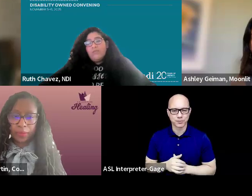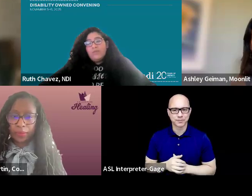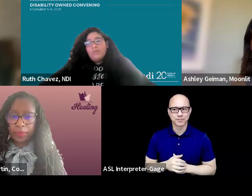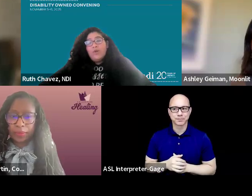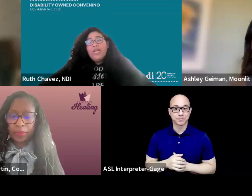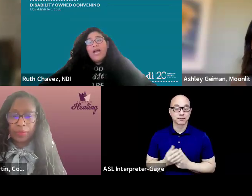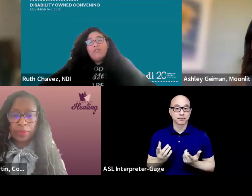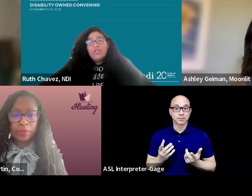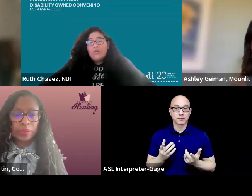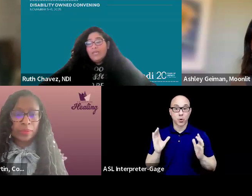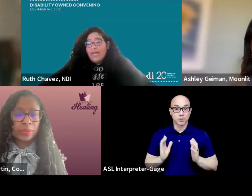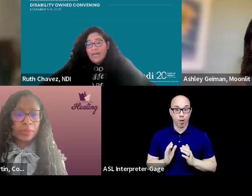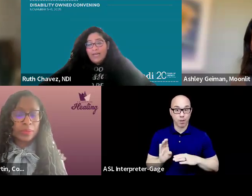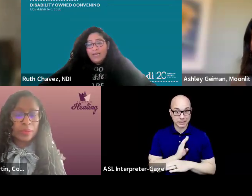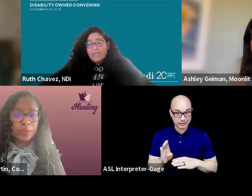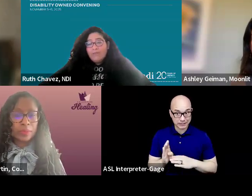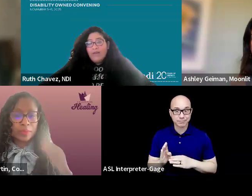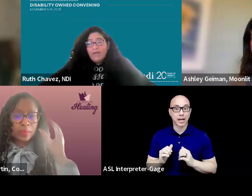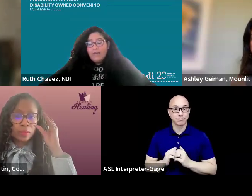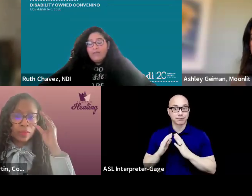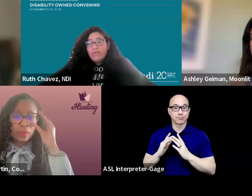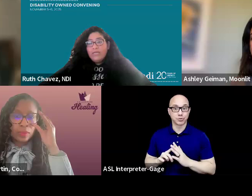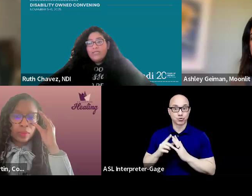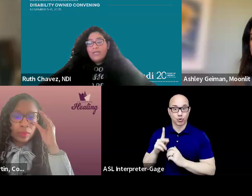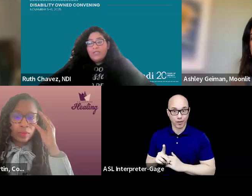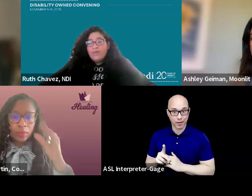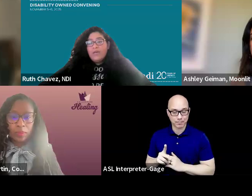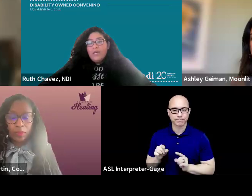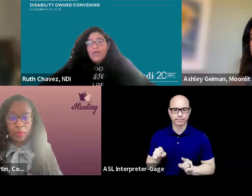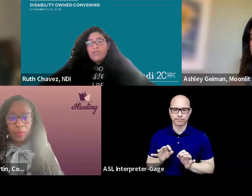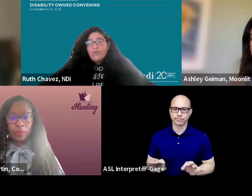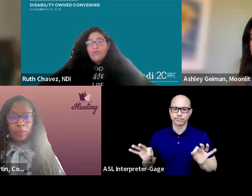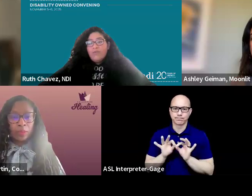and startups, learning how to use AI is becoming really